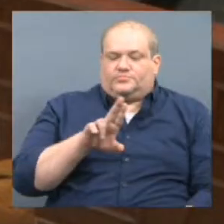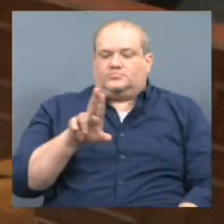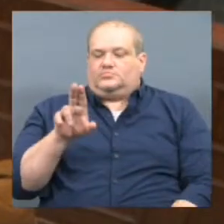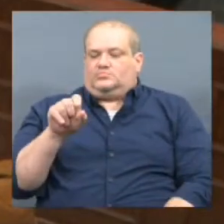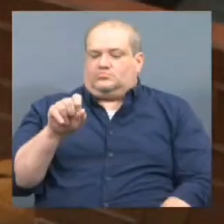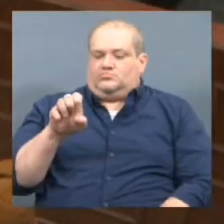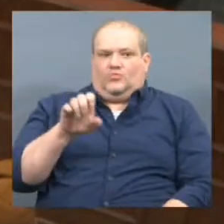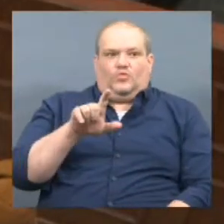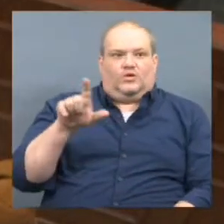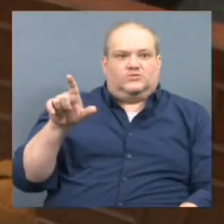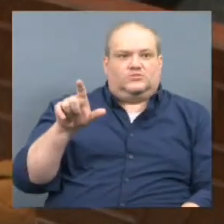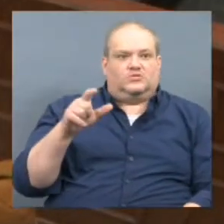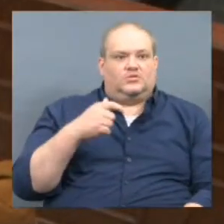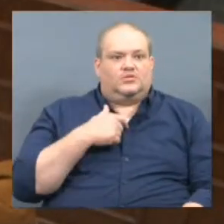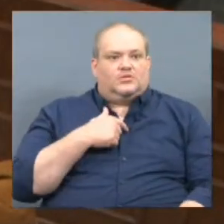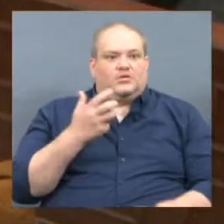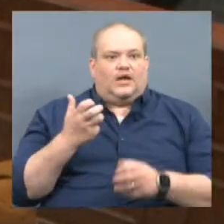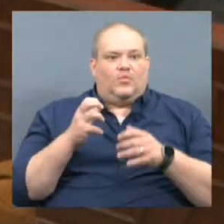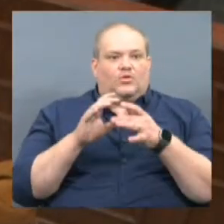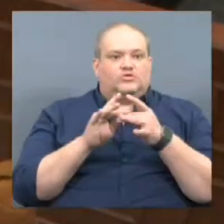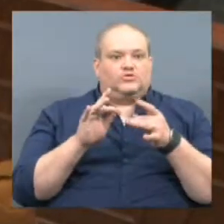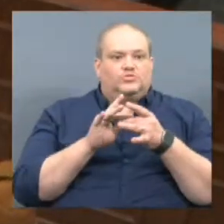want